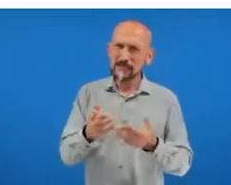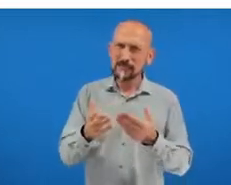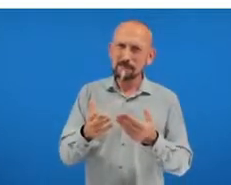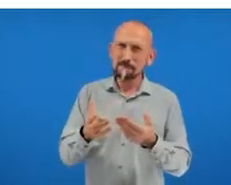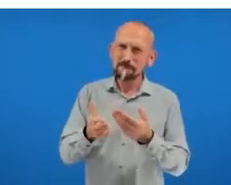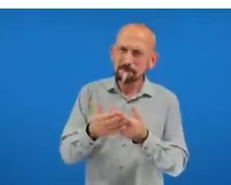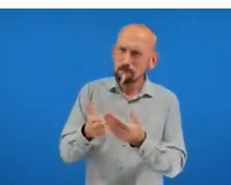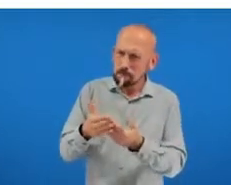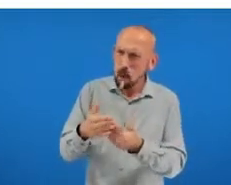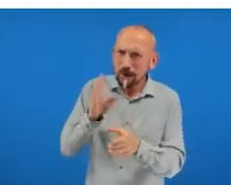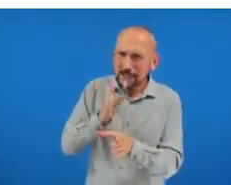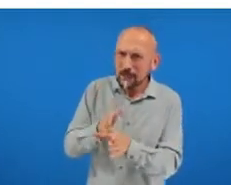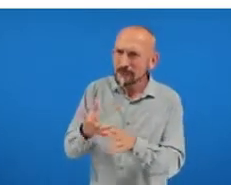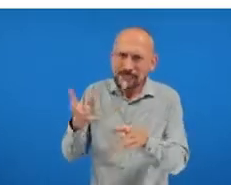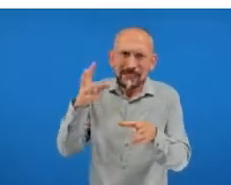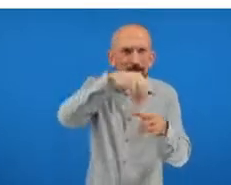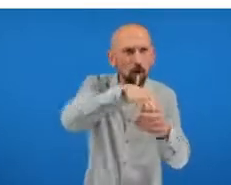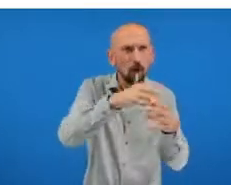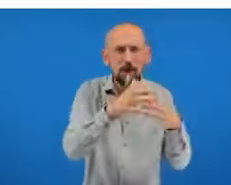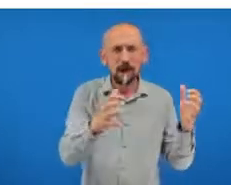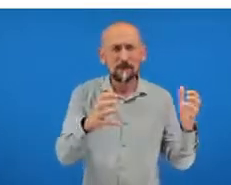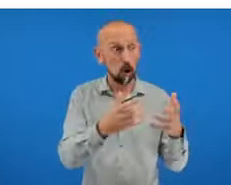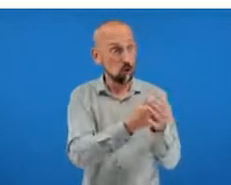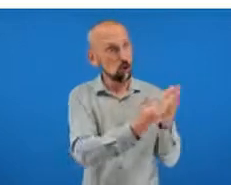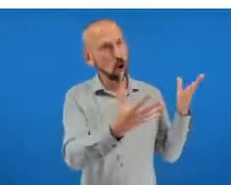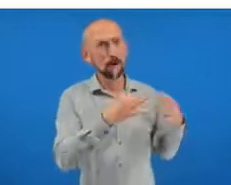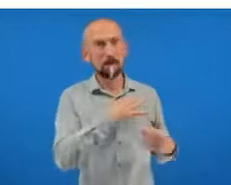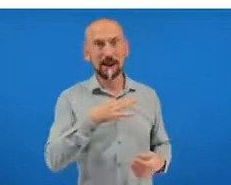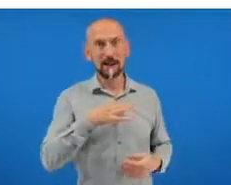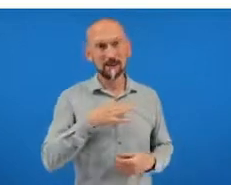medics in Parliament. That's my aim.